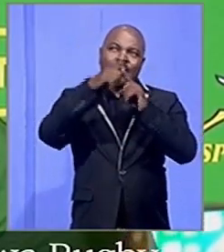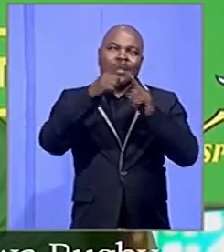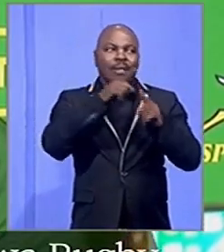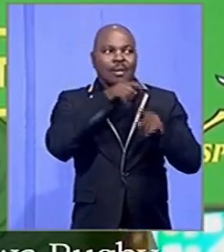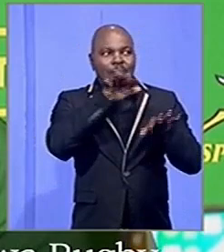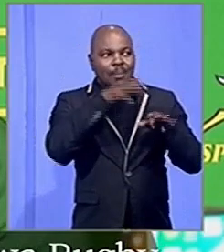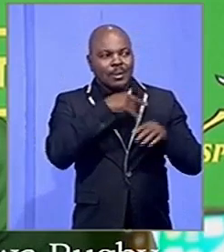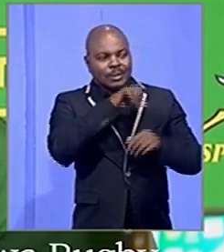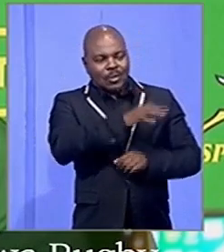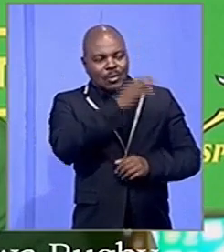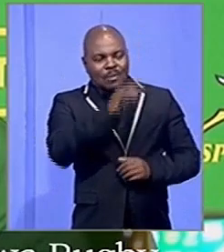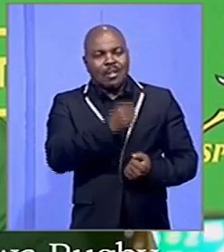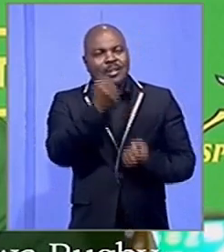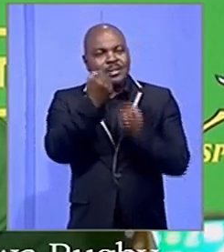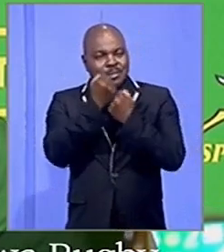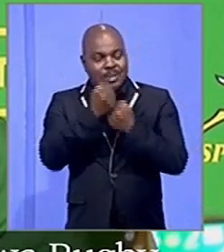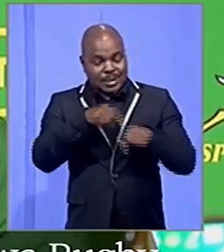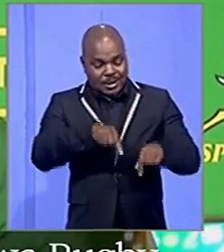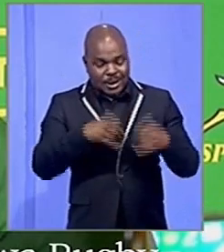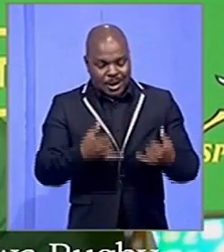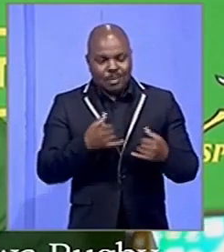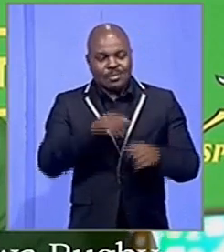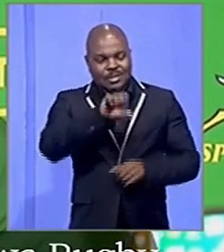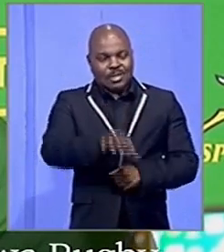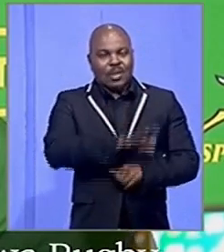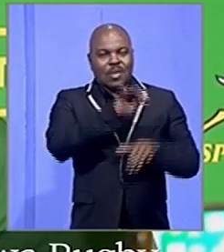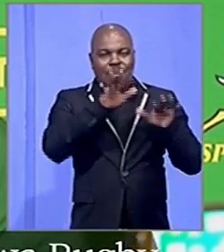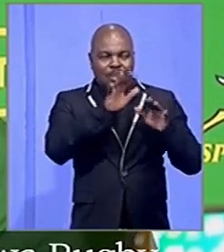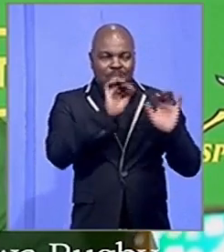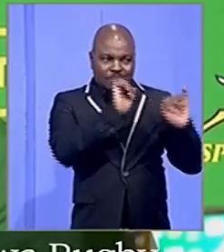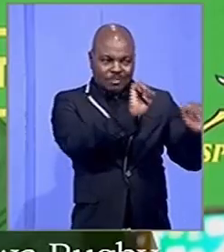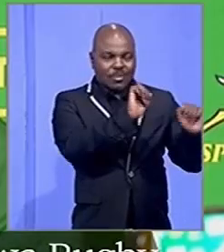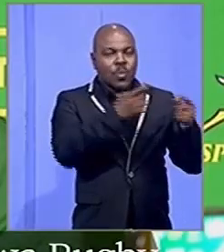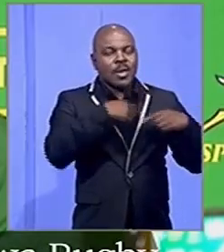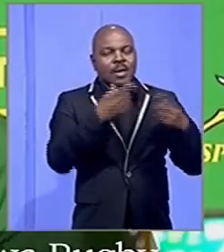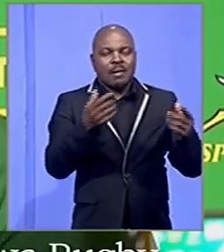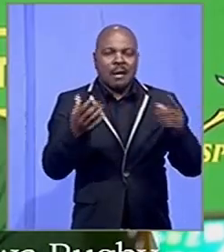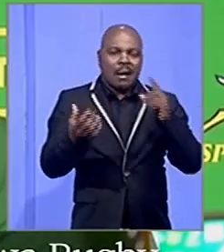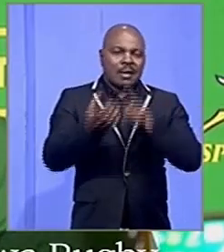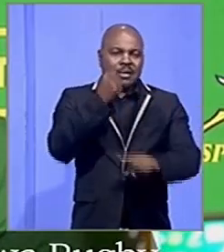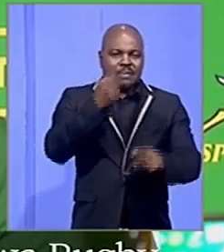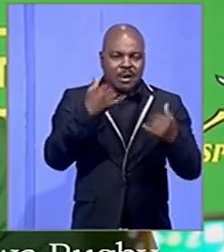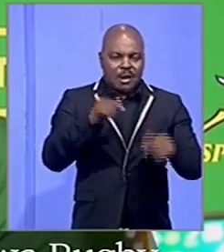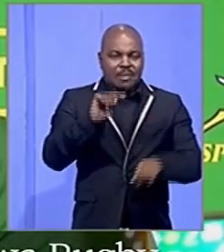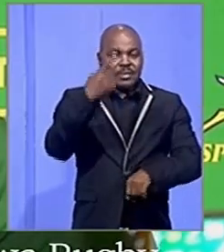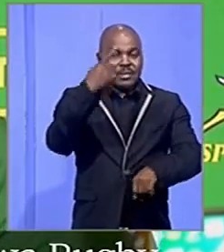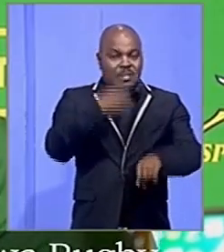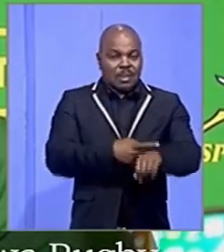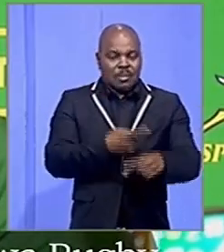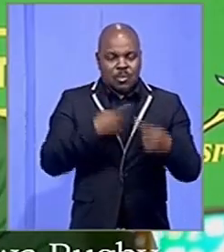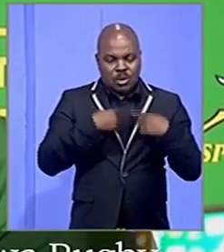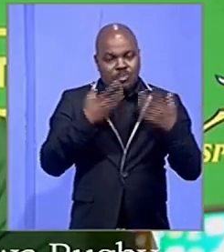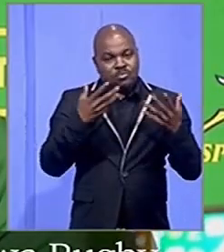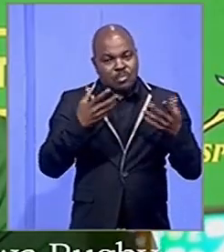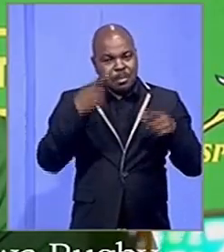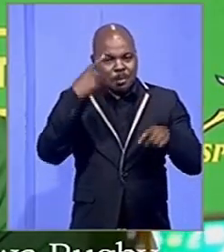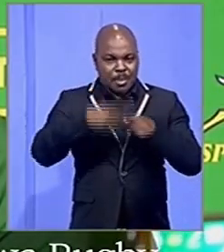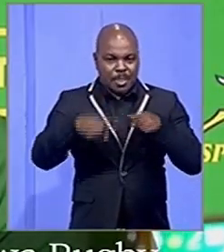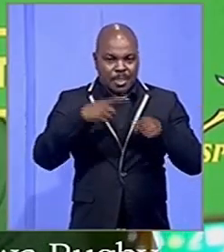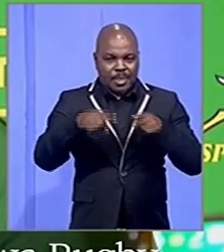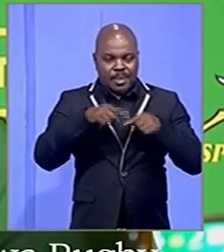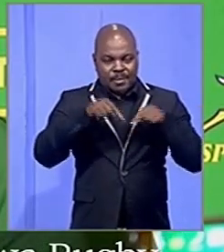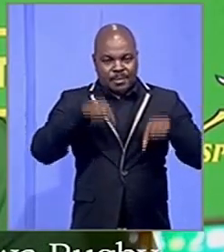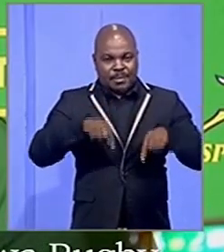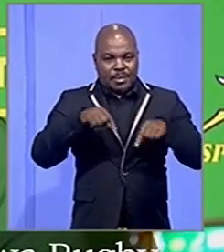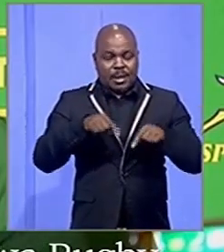you know, this is for the people of South Africa, and now finally we've achieved that. This is our first time that we can play, you know,